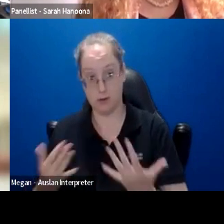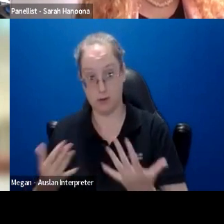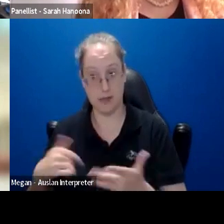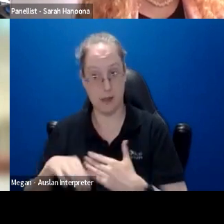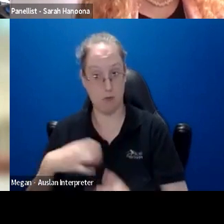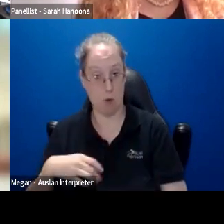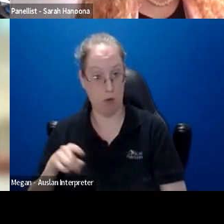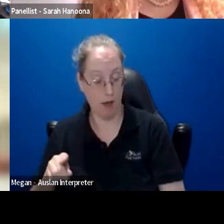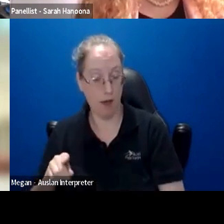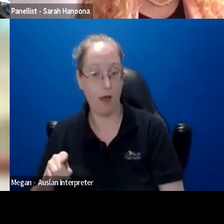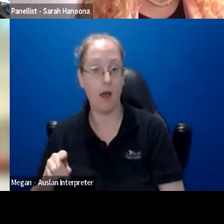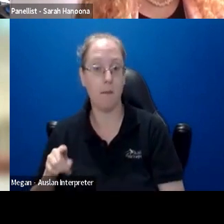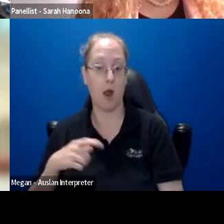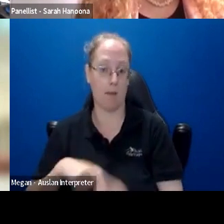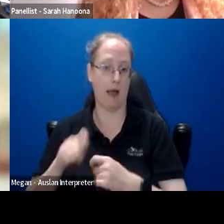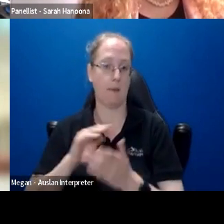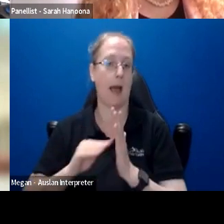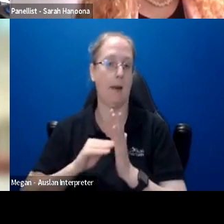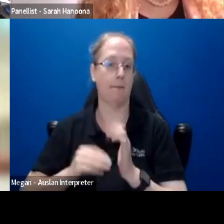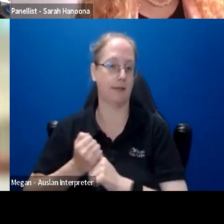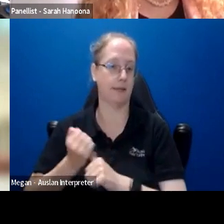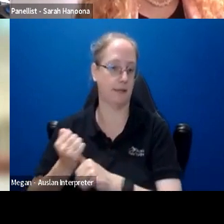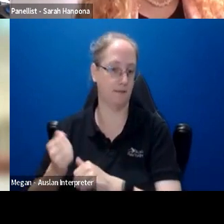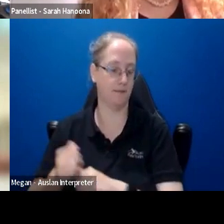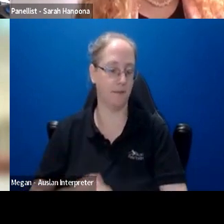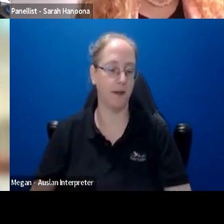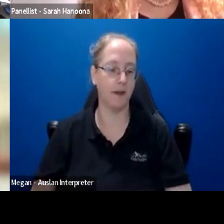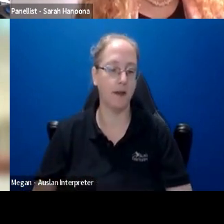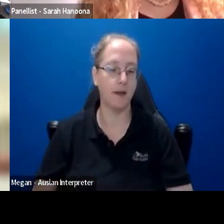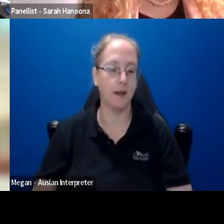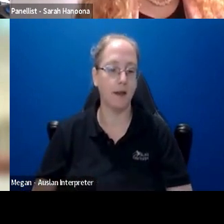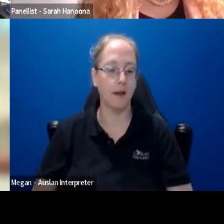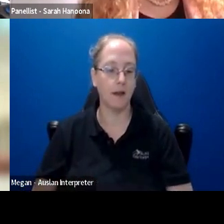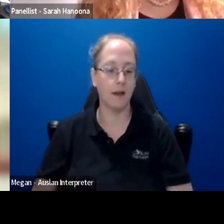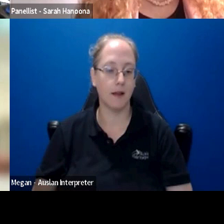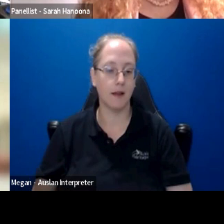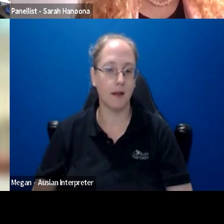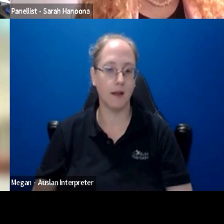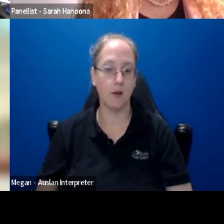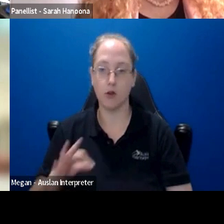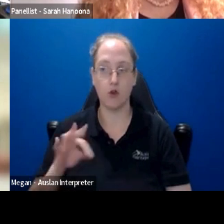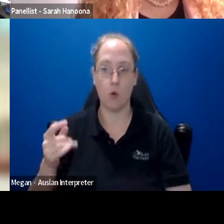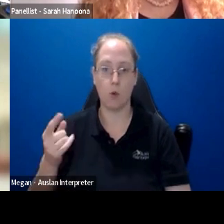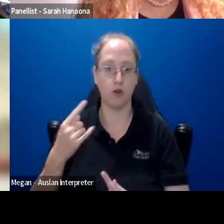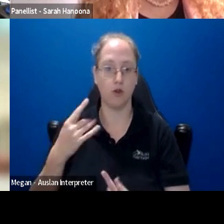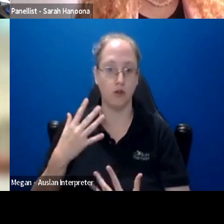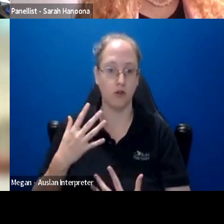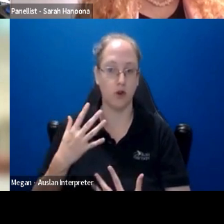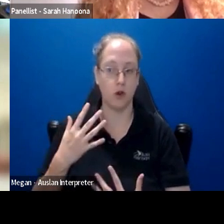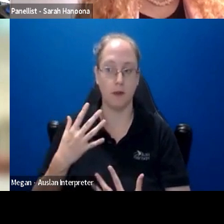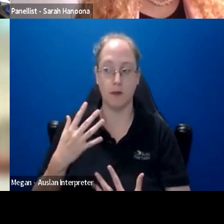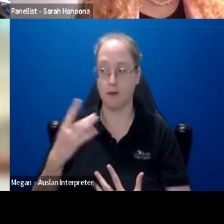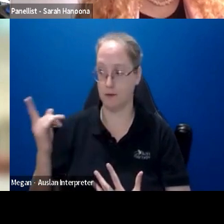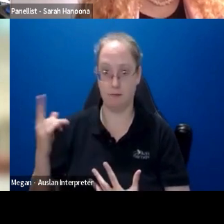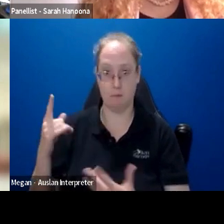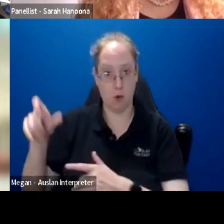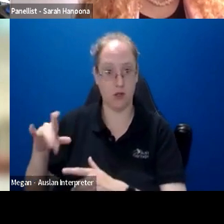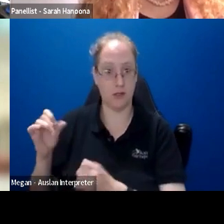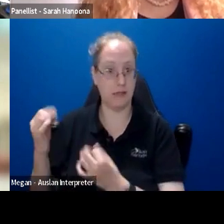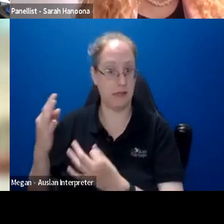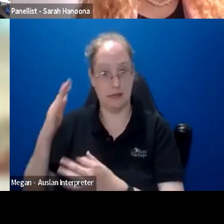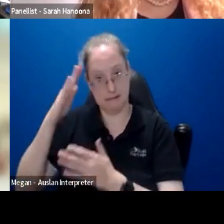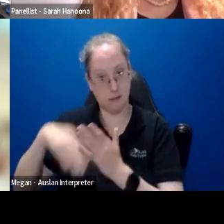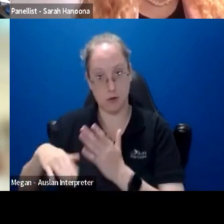had as an admin assistant, but no one ever showed me that she doesn't have experience or she's a new staff and